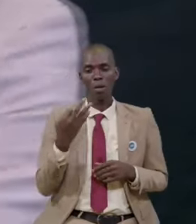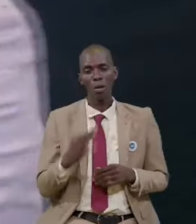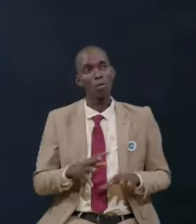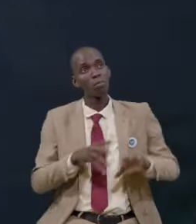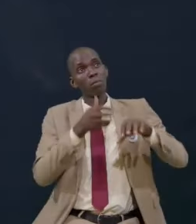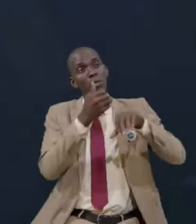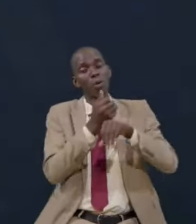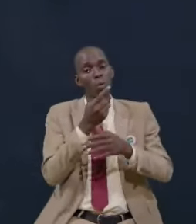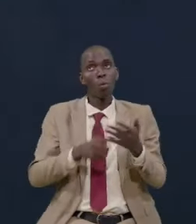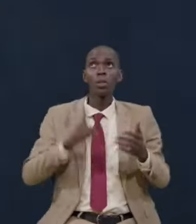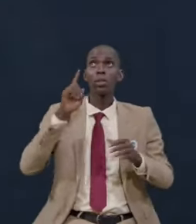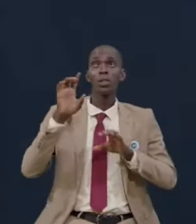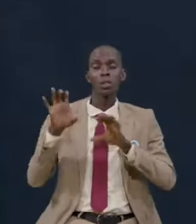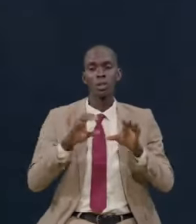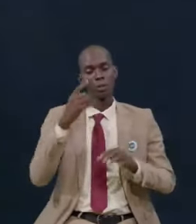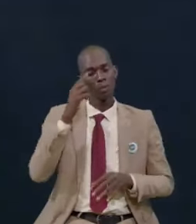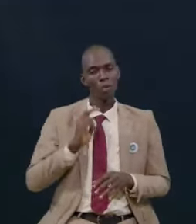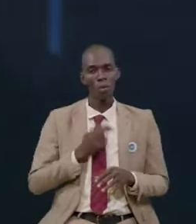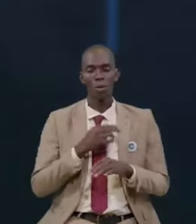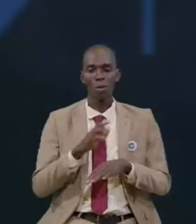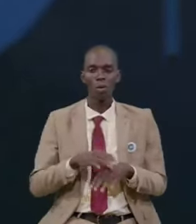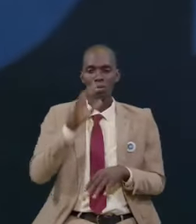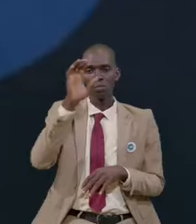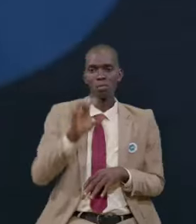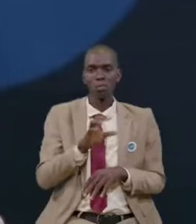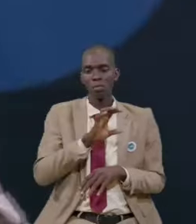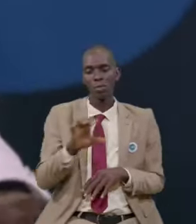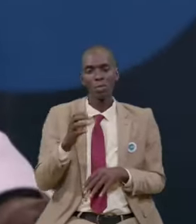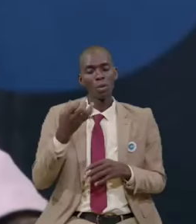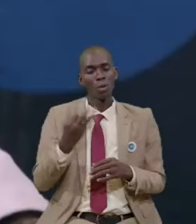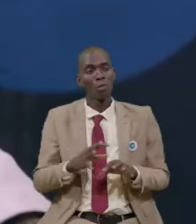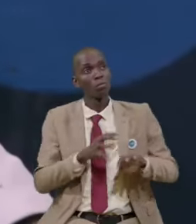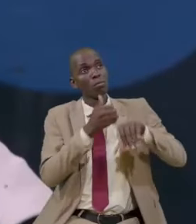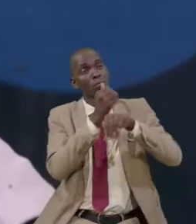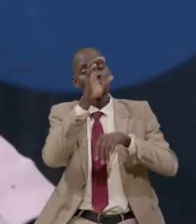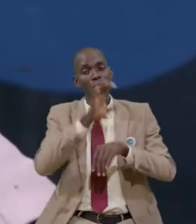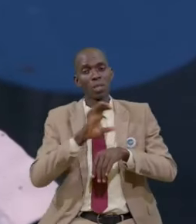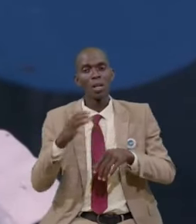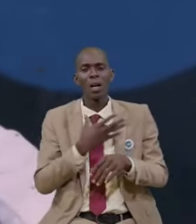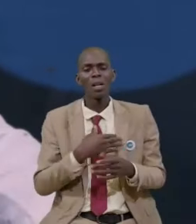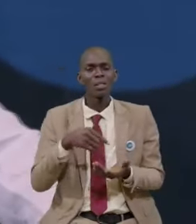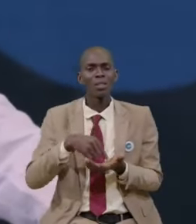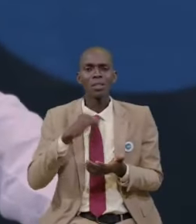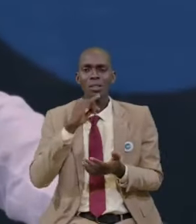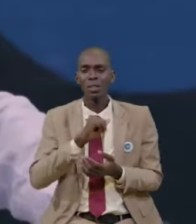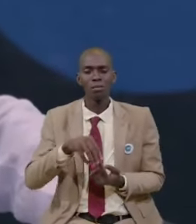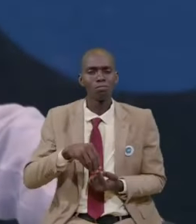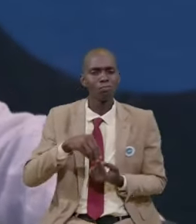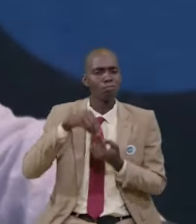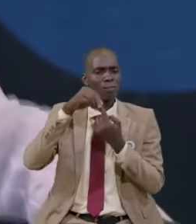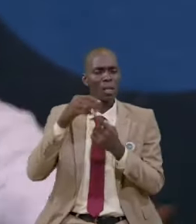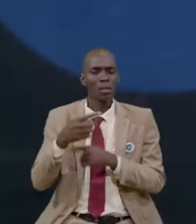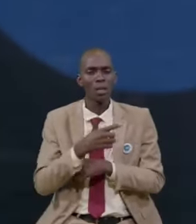the cross of Calvary. We have to prepare. And it's a special day. It's a sacred day. It's a holy